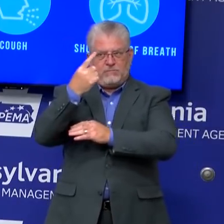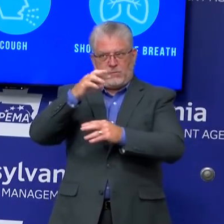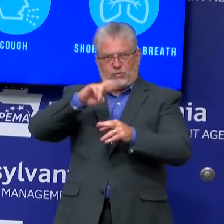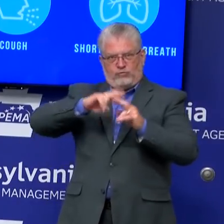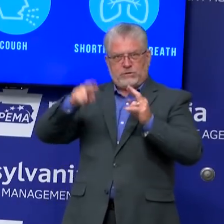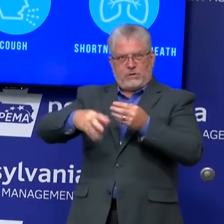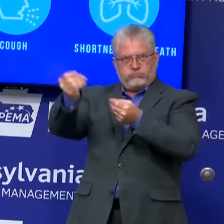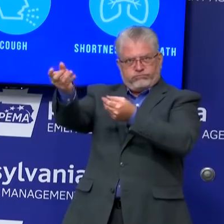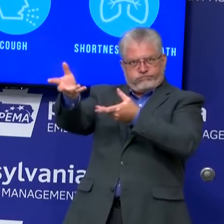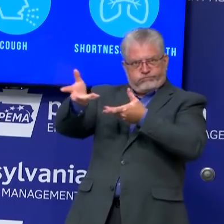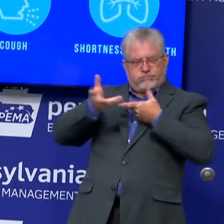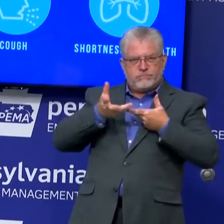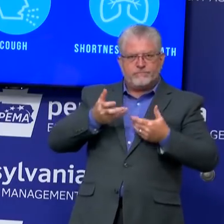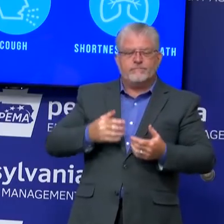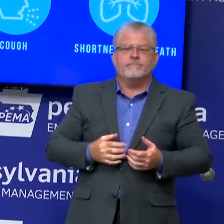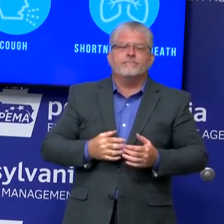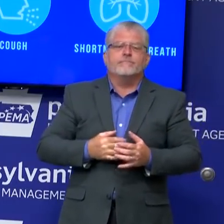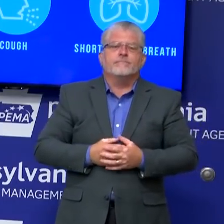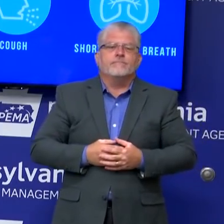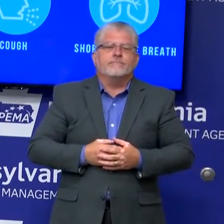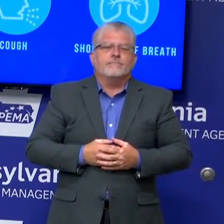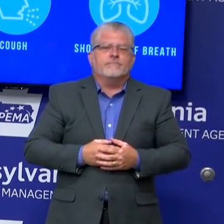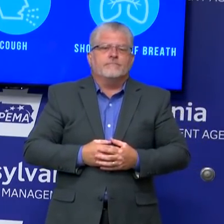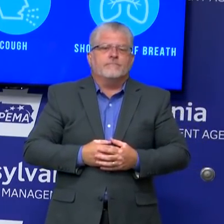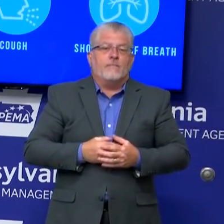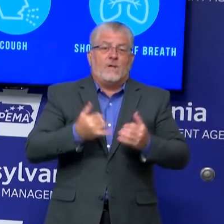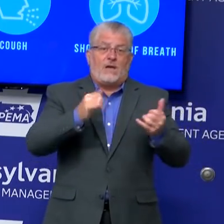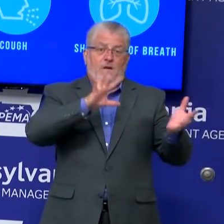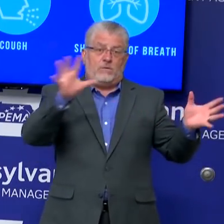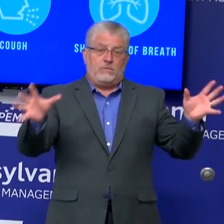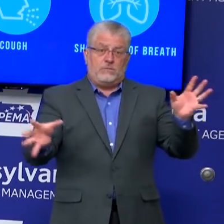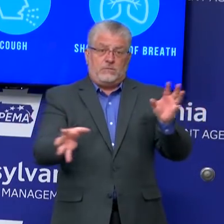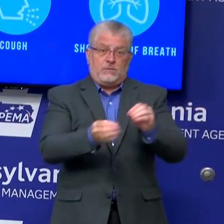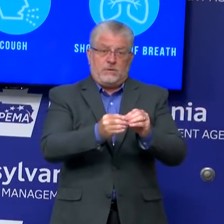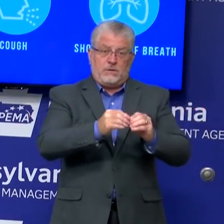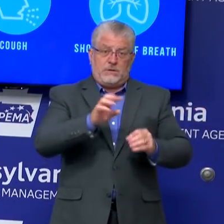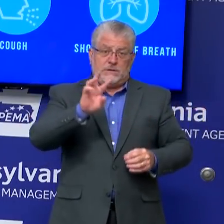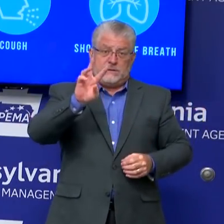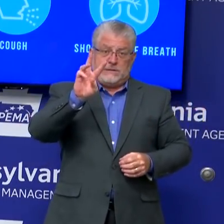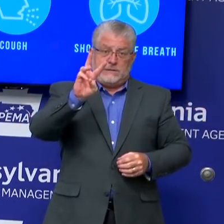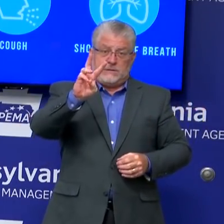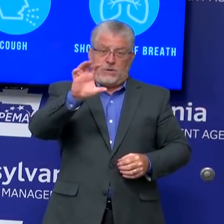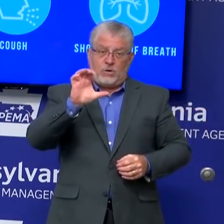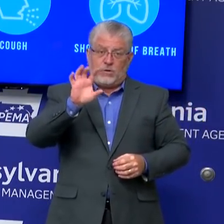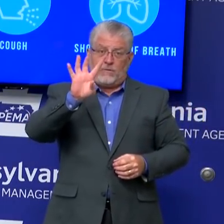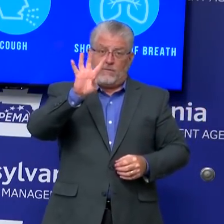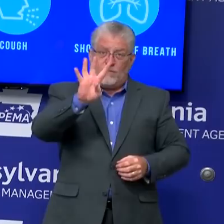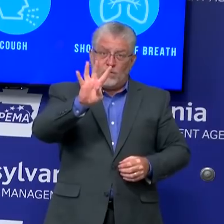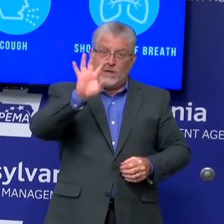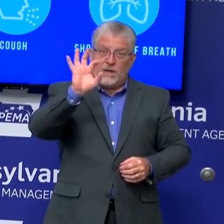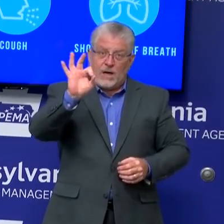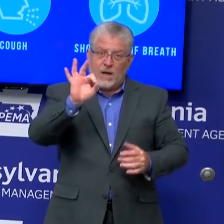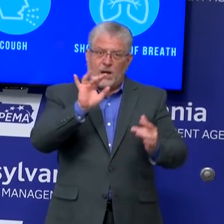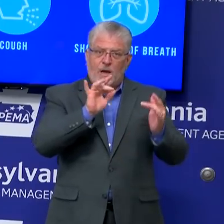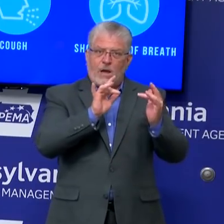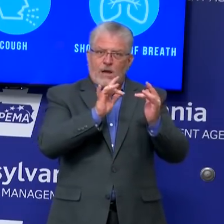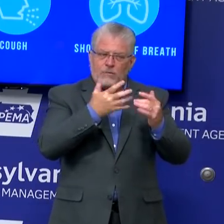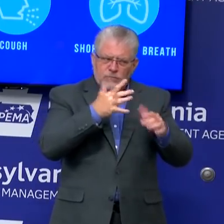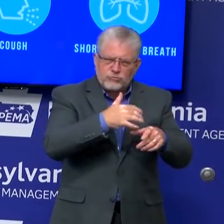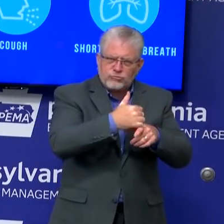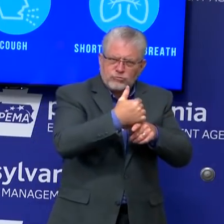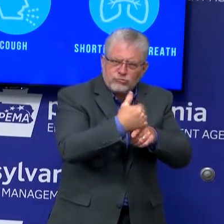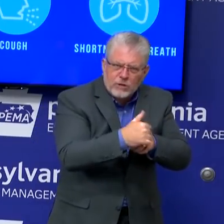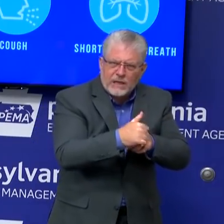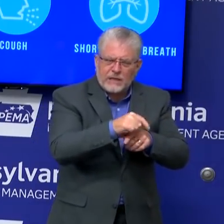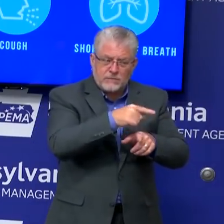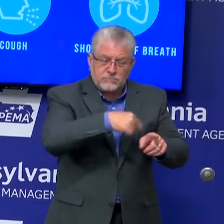Currently, we have a total of 649 trained contact tracers across the state, including our community